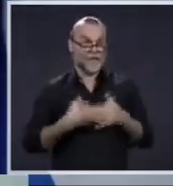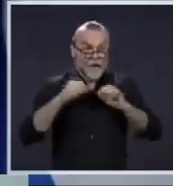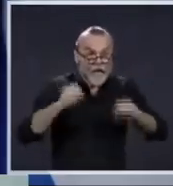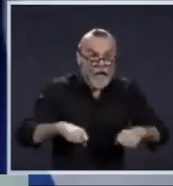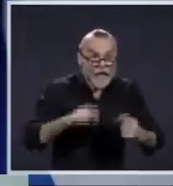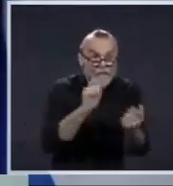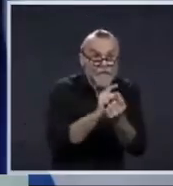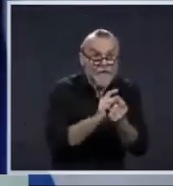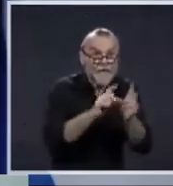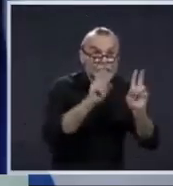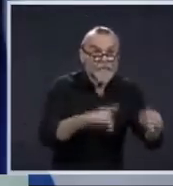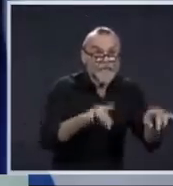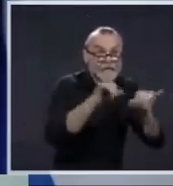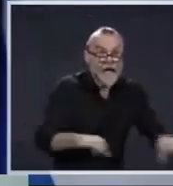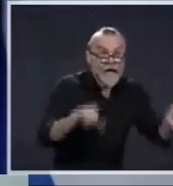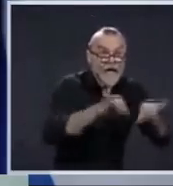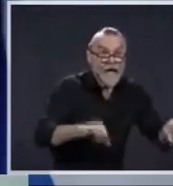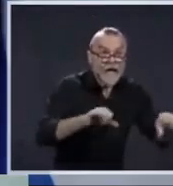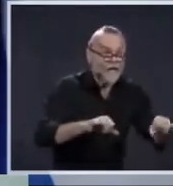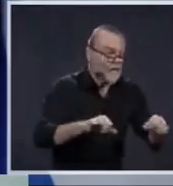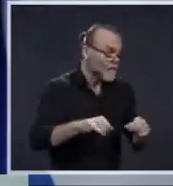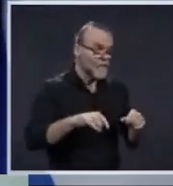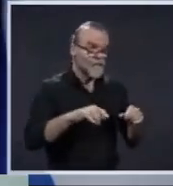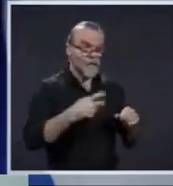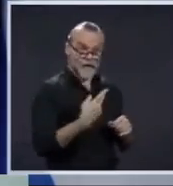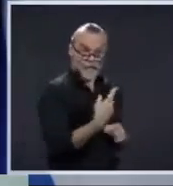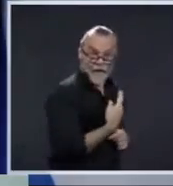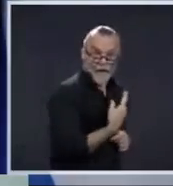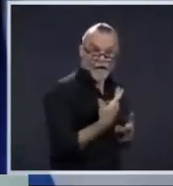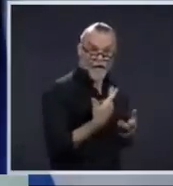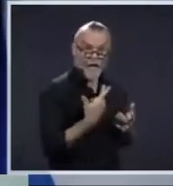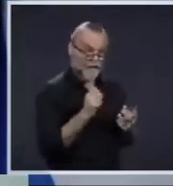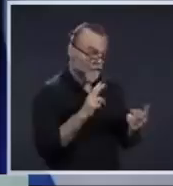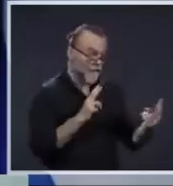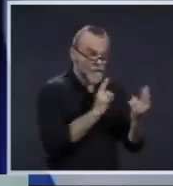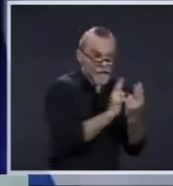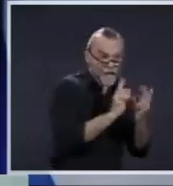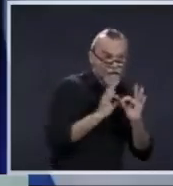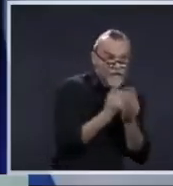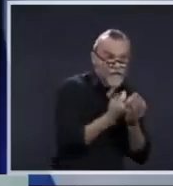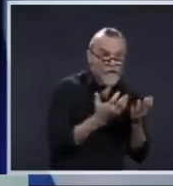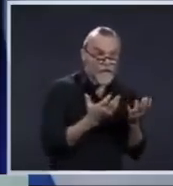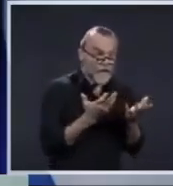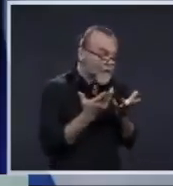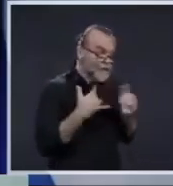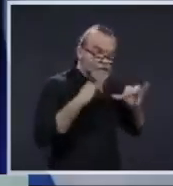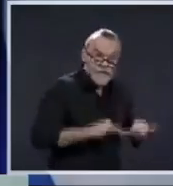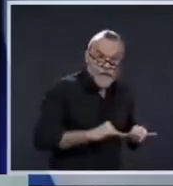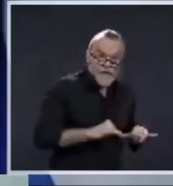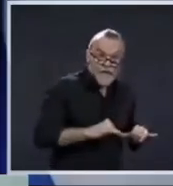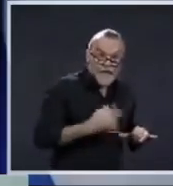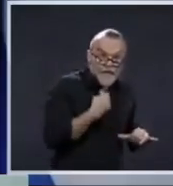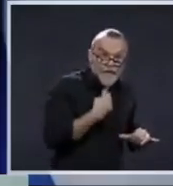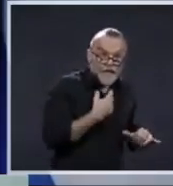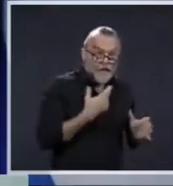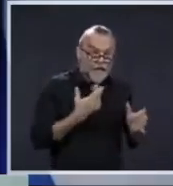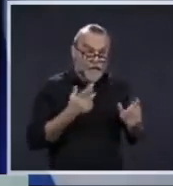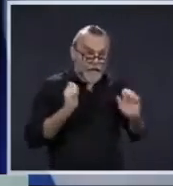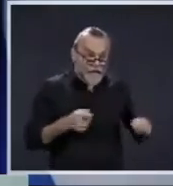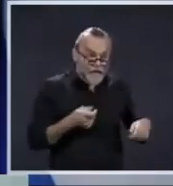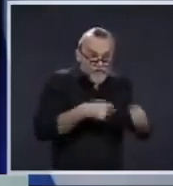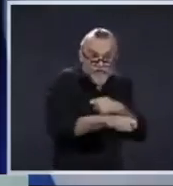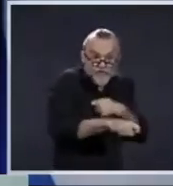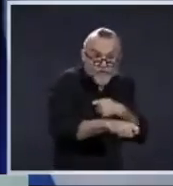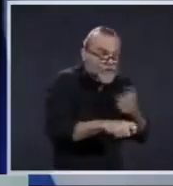people have more social contacts. It's important for their health, mental health and even young people is